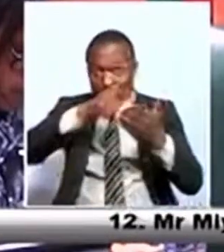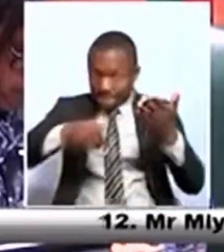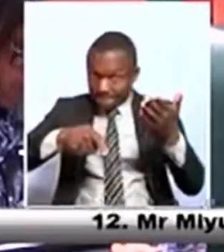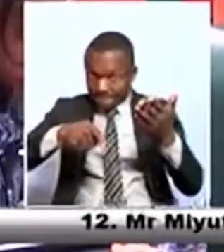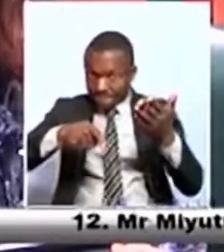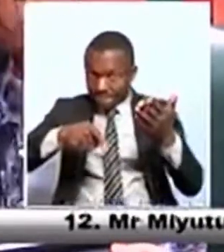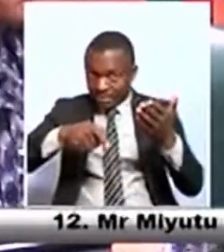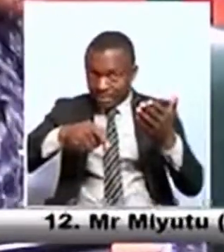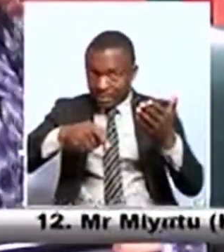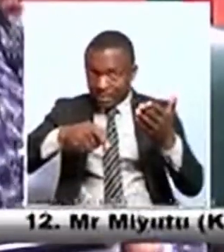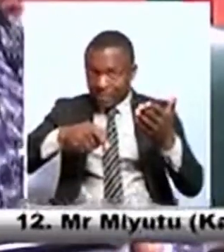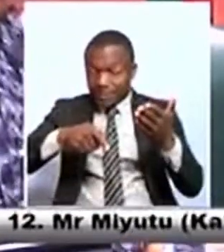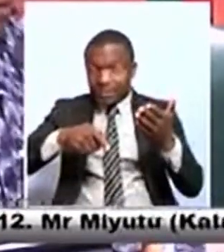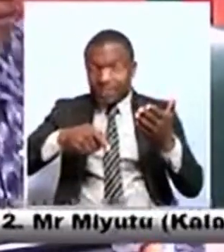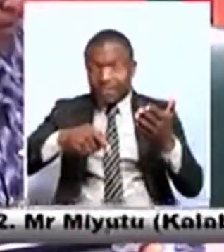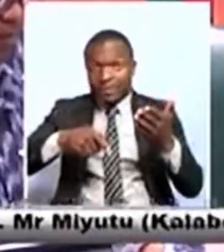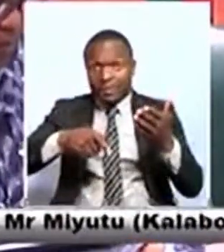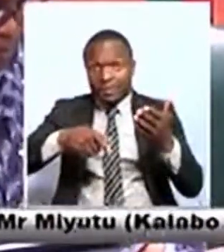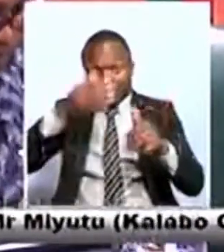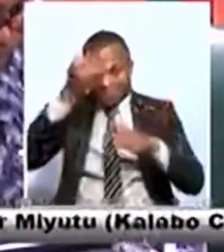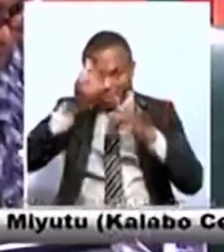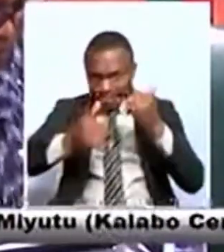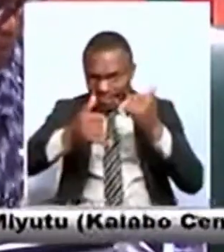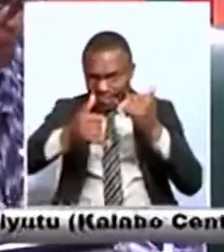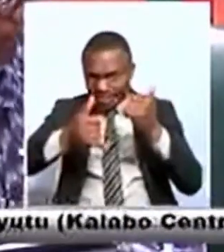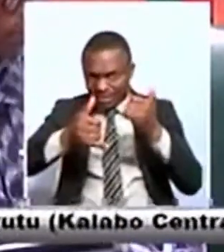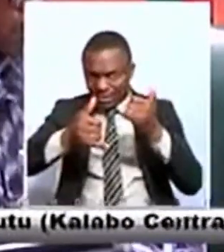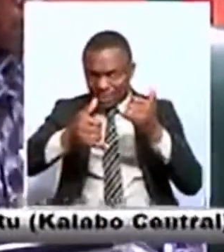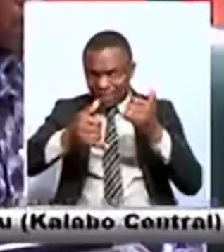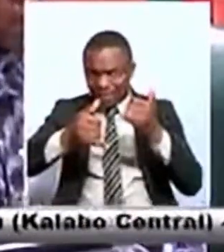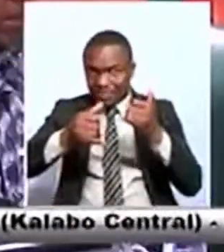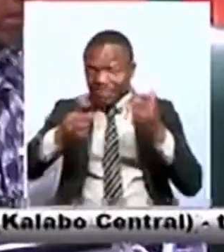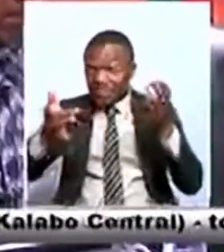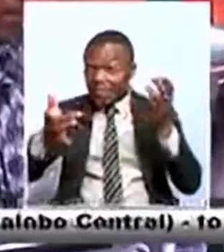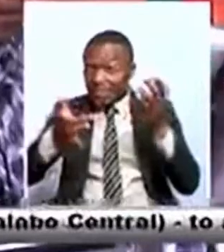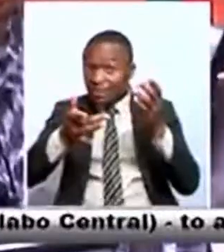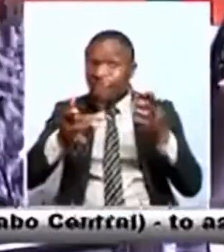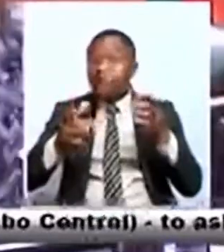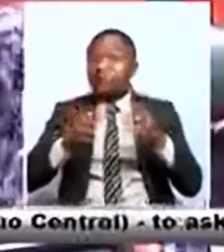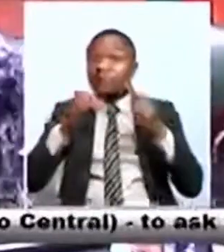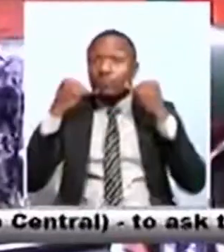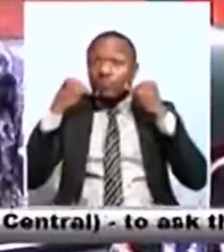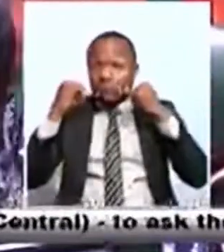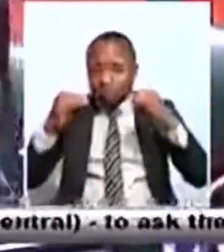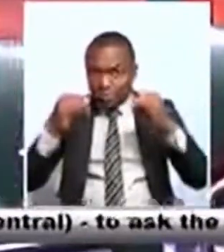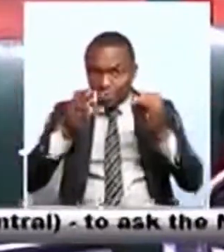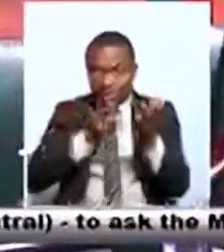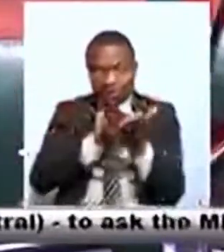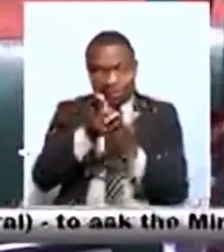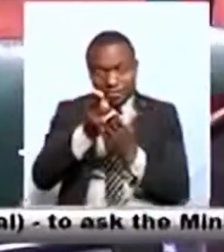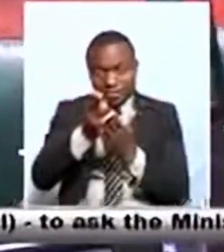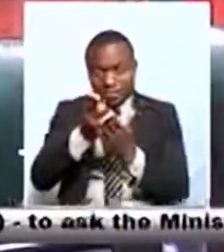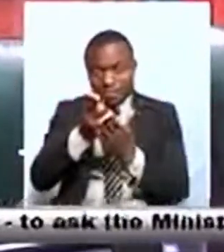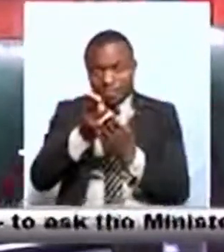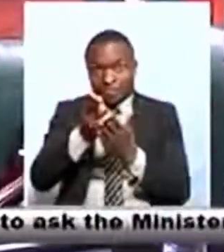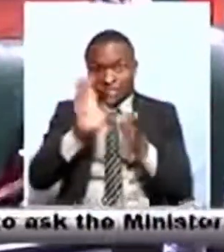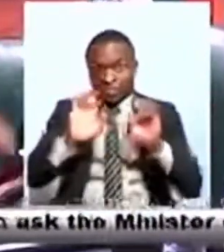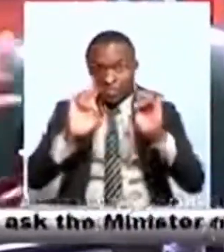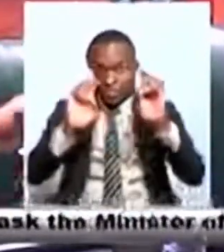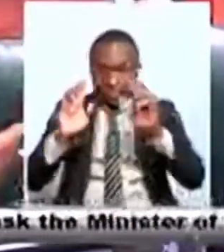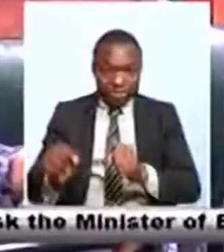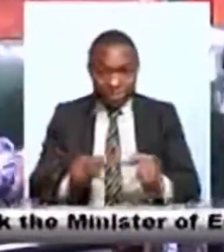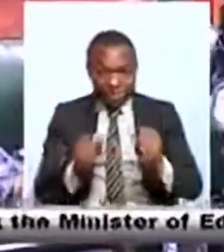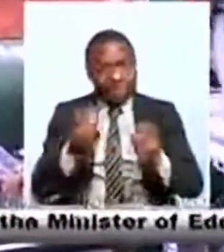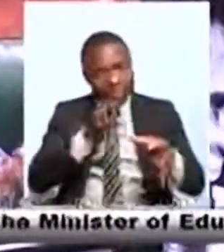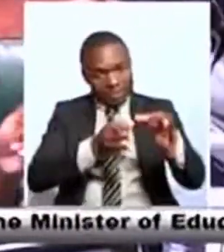they expire to maintain data integrity in accordance with the structure of the education system as